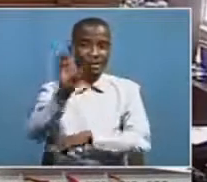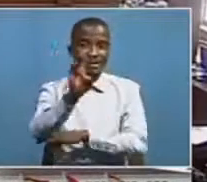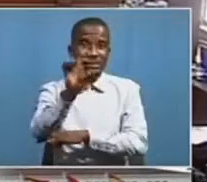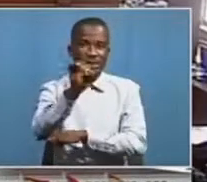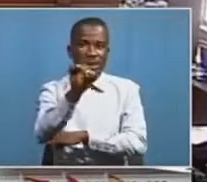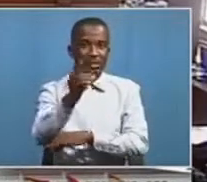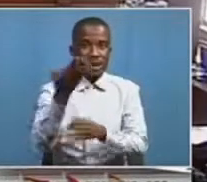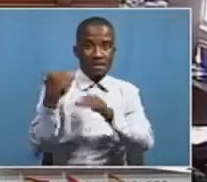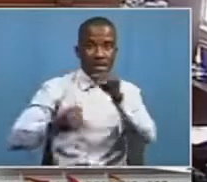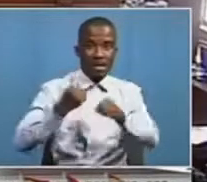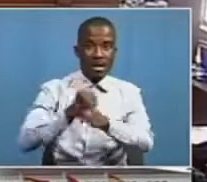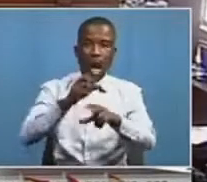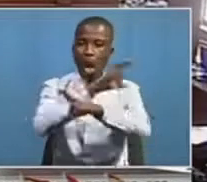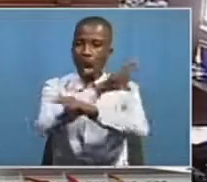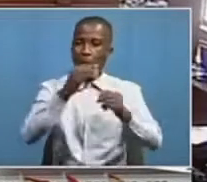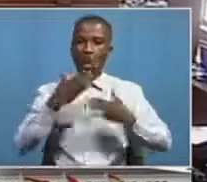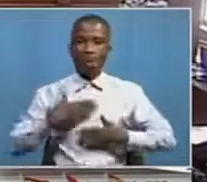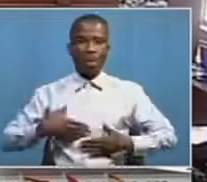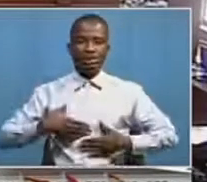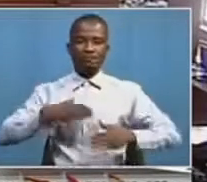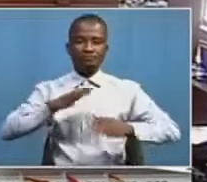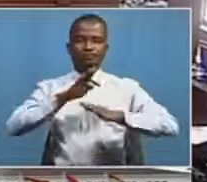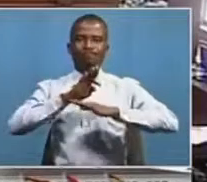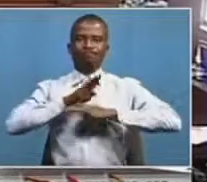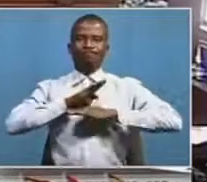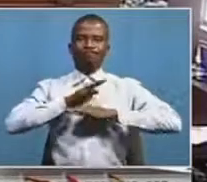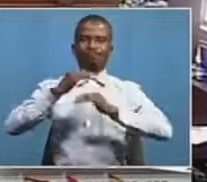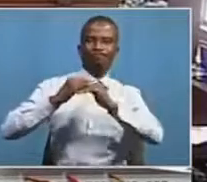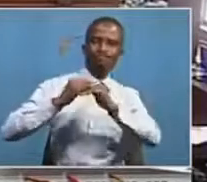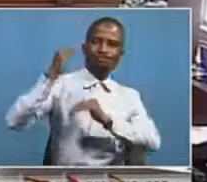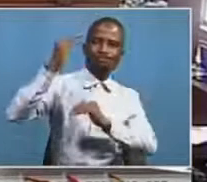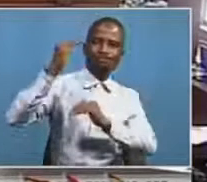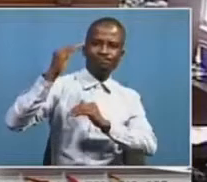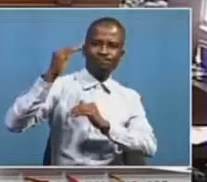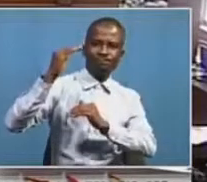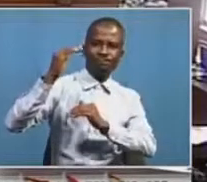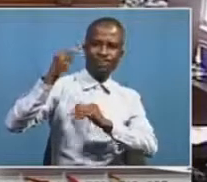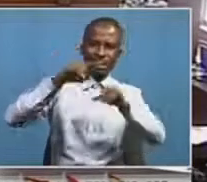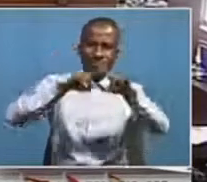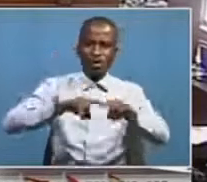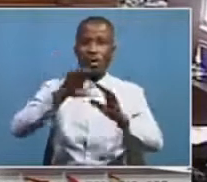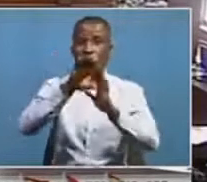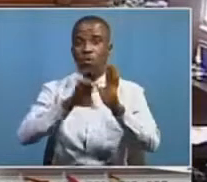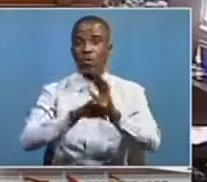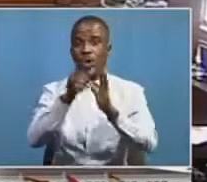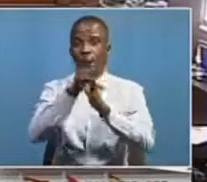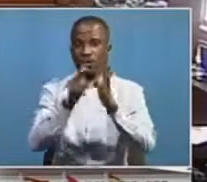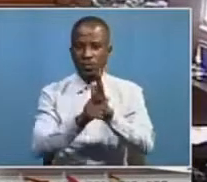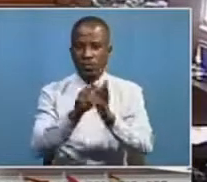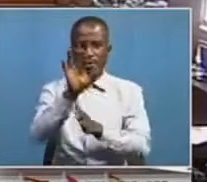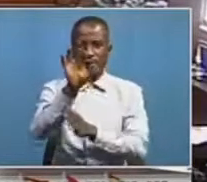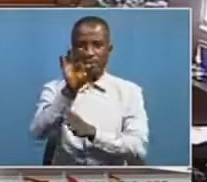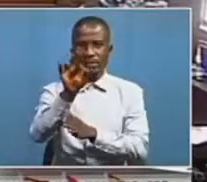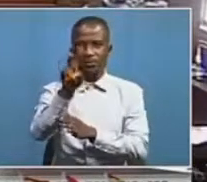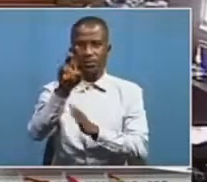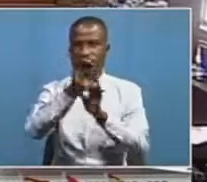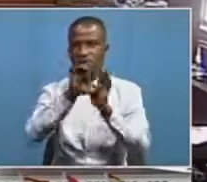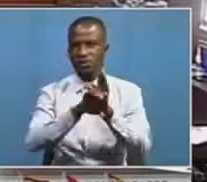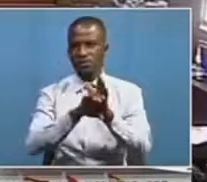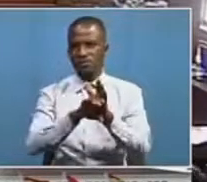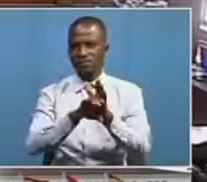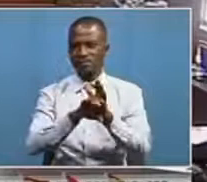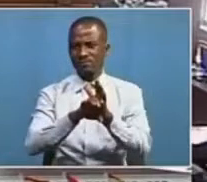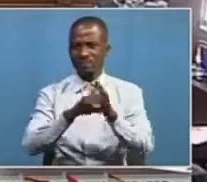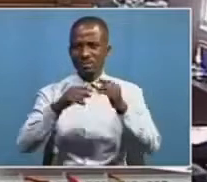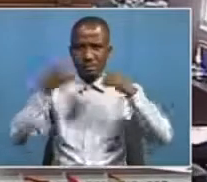2020, no candidate satisfied the requirement of Article 63 Clause 3 of the 1982 Constitution to be